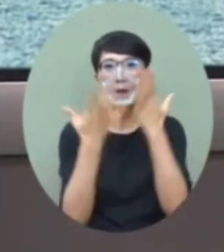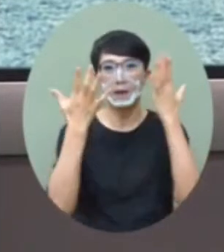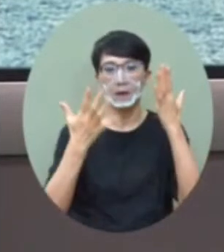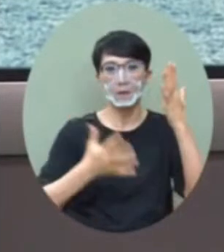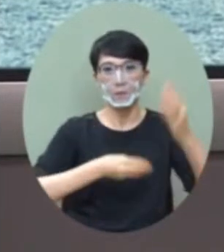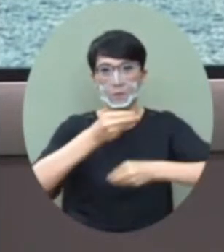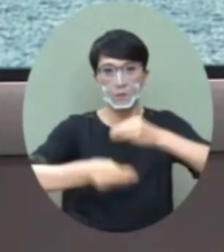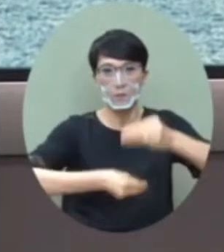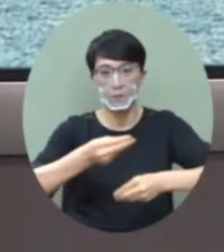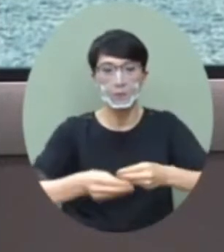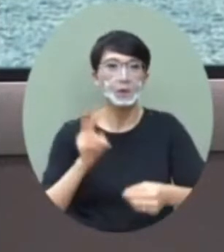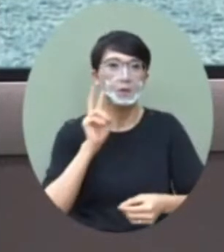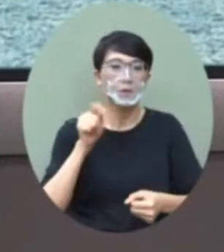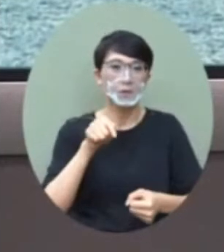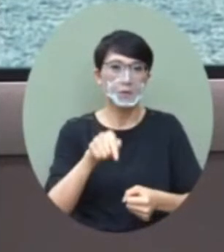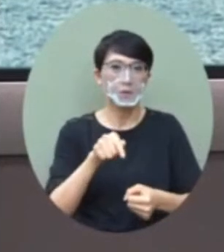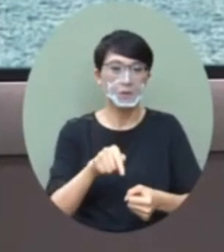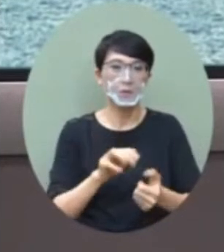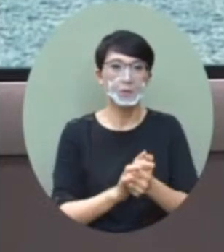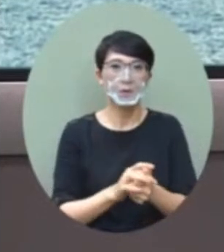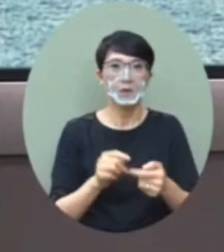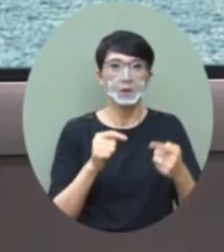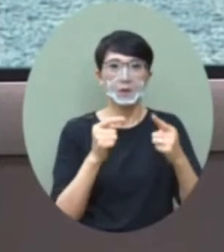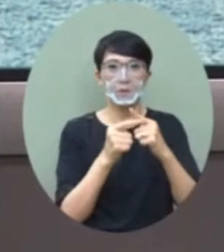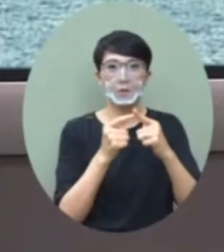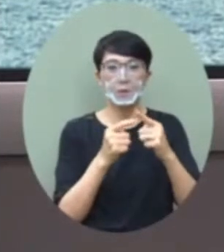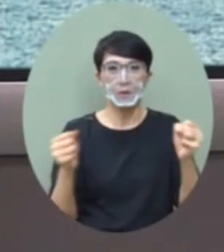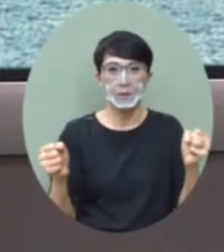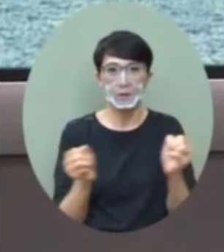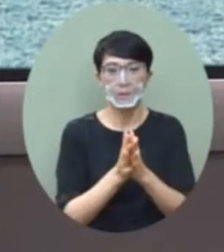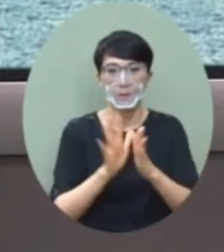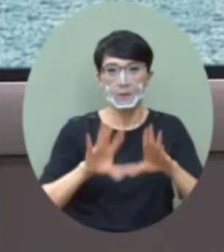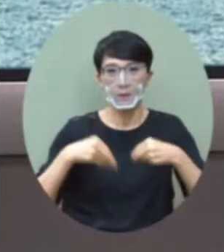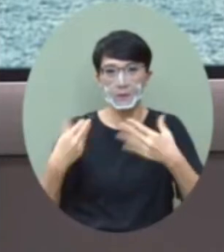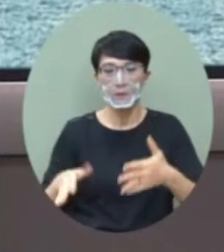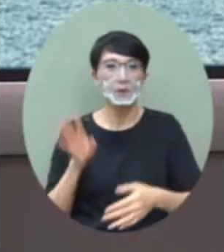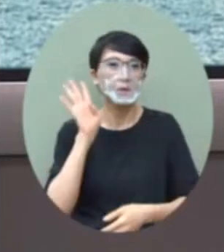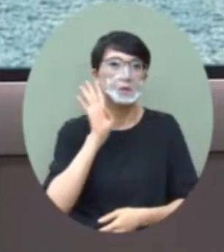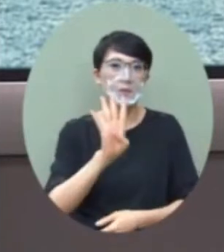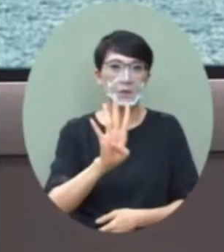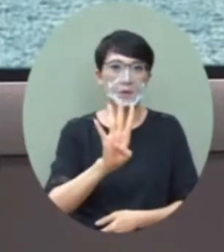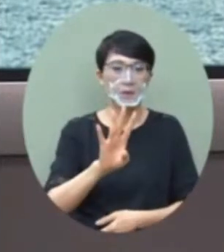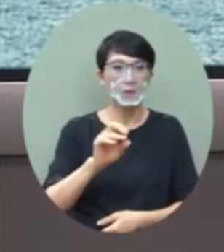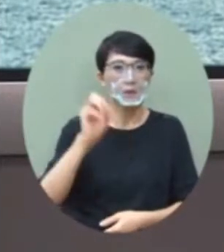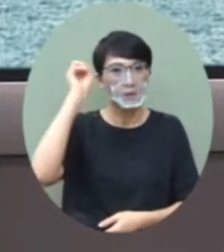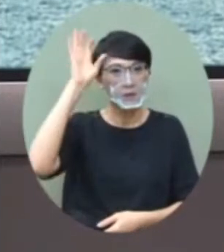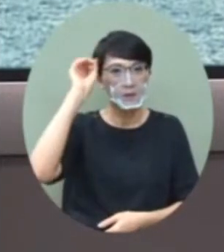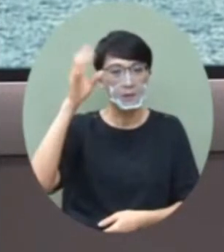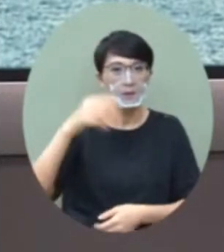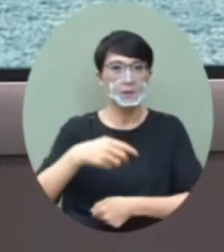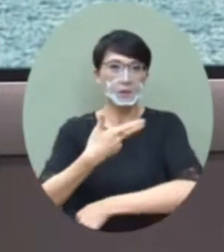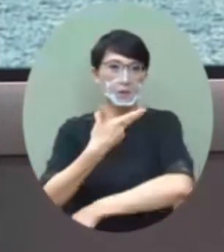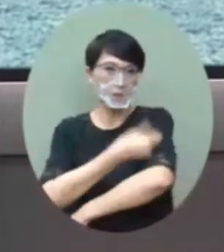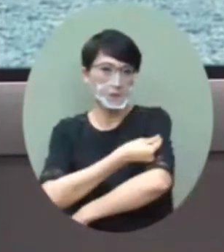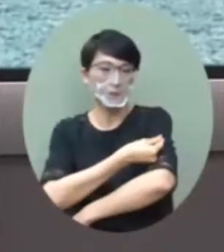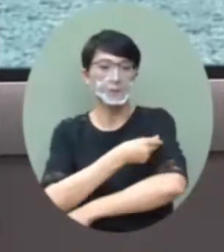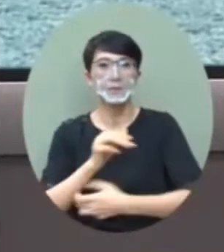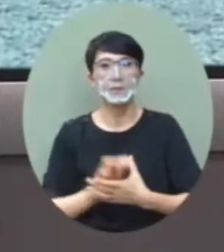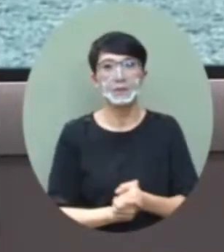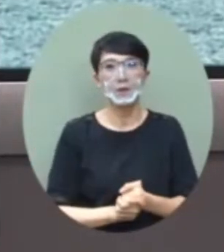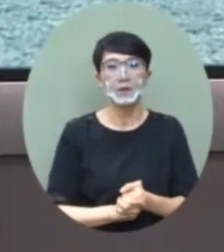Many Omicron patients were asymptomatic. They didn't even know whether they were infected, and many of them were not tested.